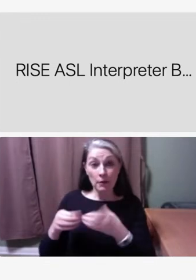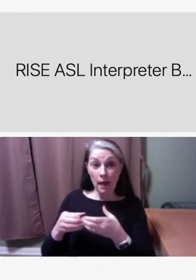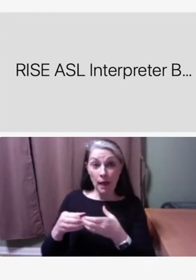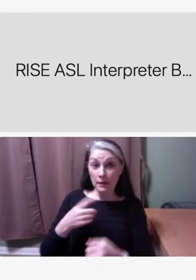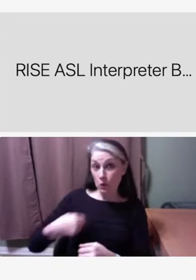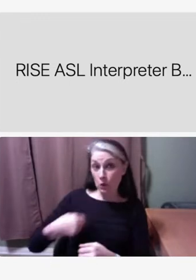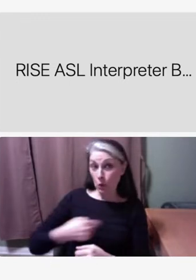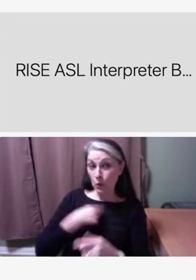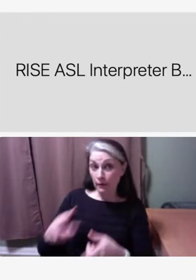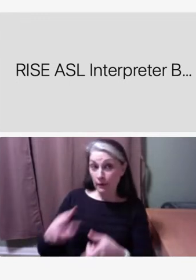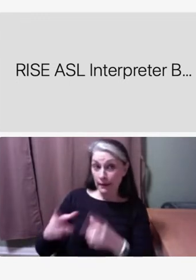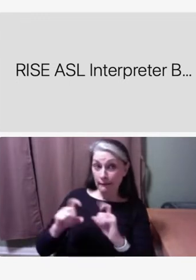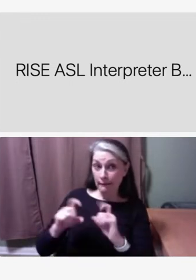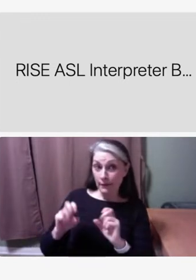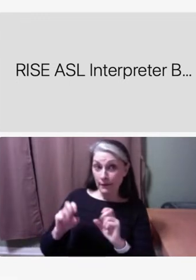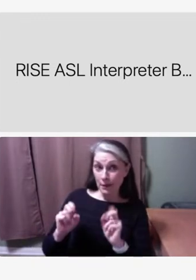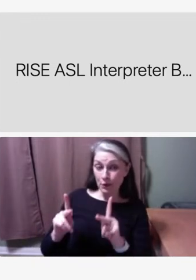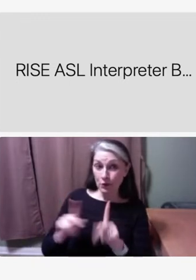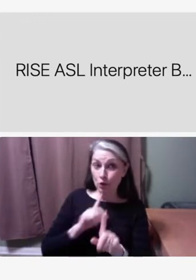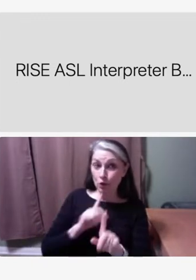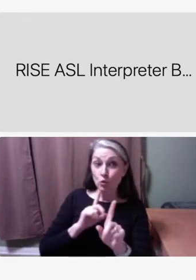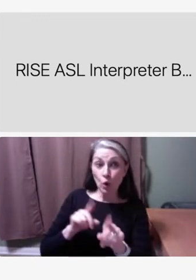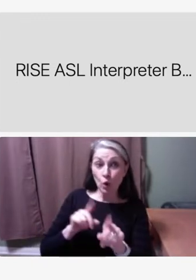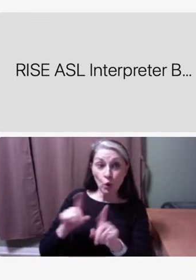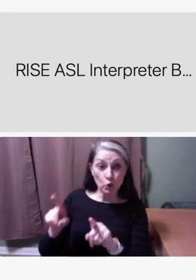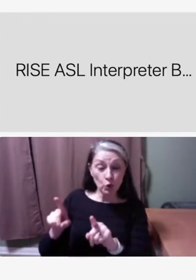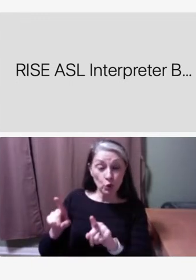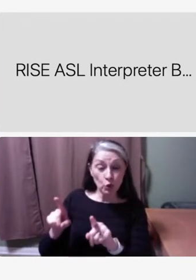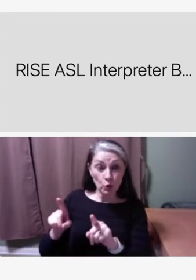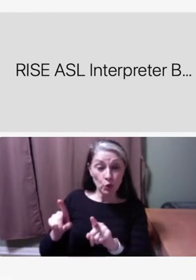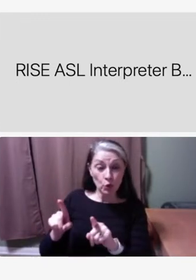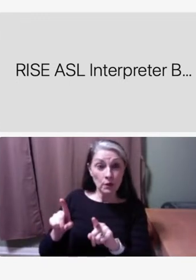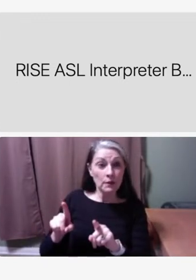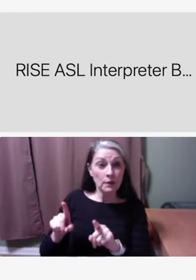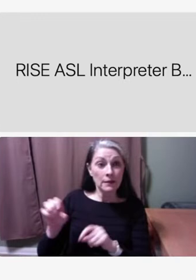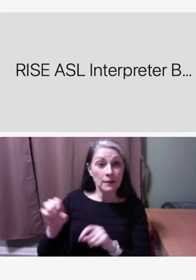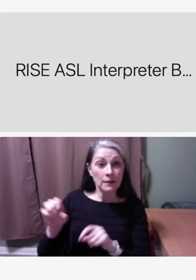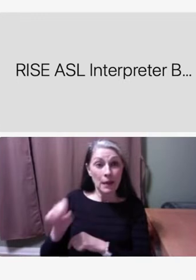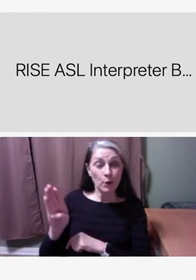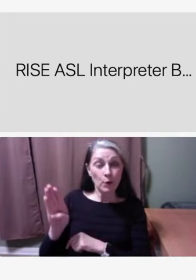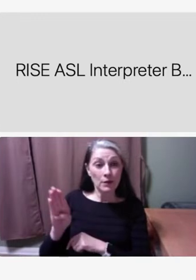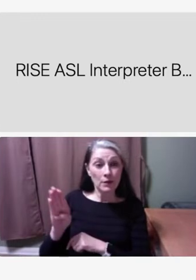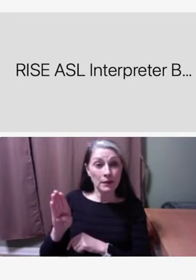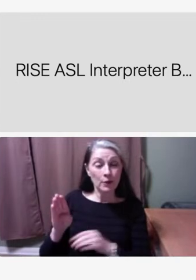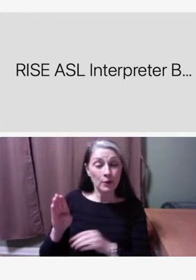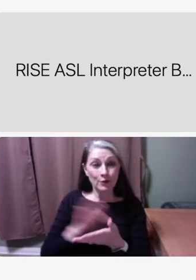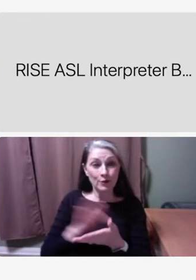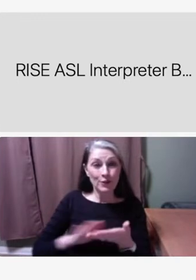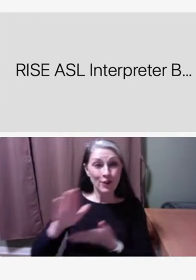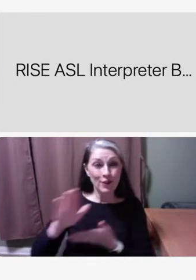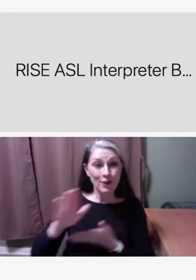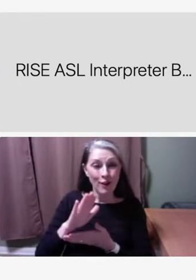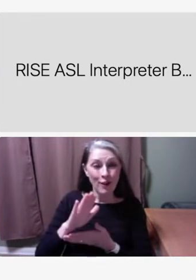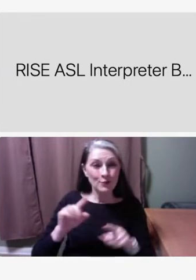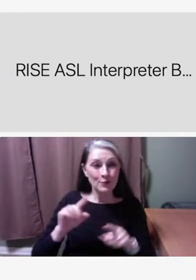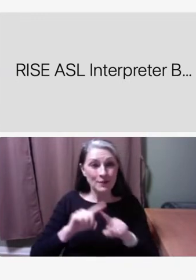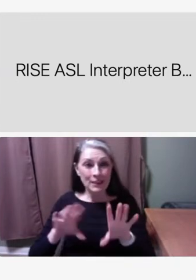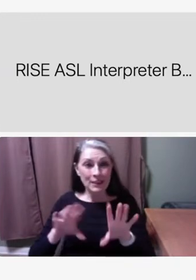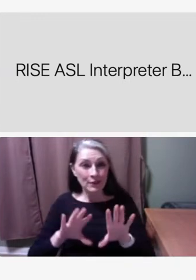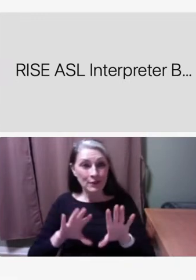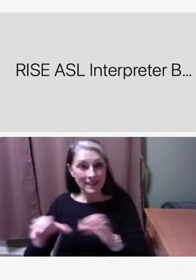go to the Cal State San Bernardino College and go through the obstacle courses that they have there, while also learning tips and tricks about how to be a